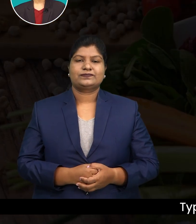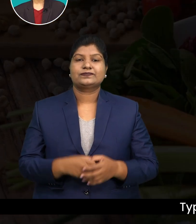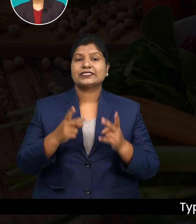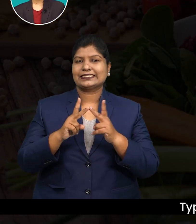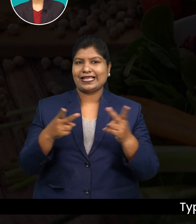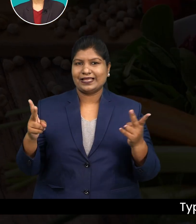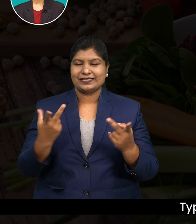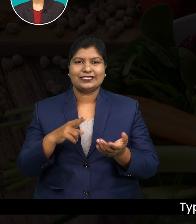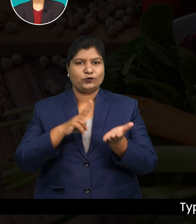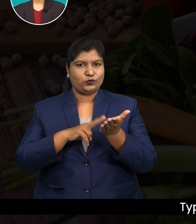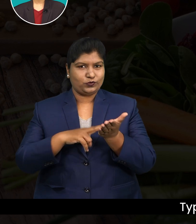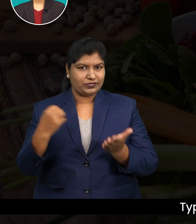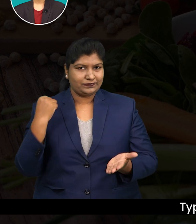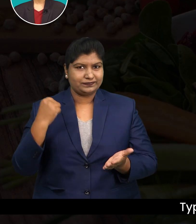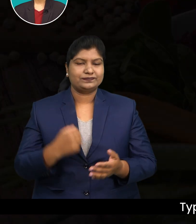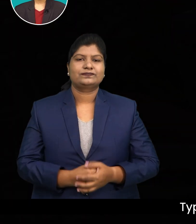types of nutrients,